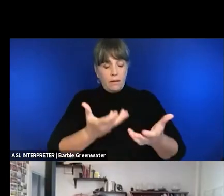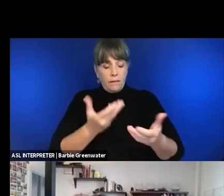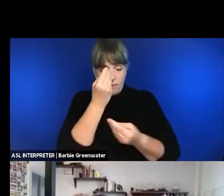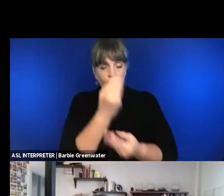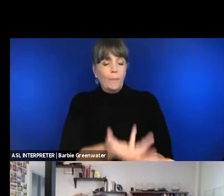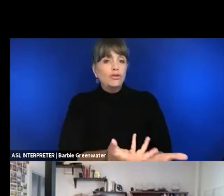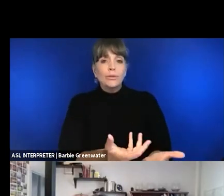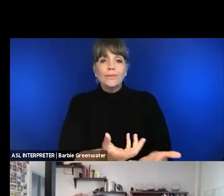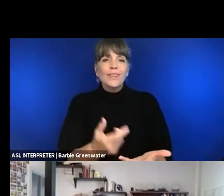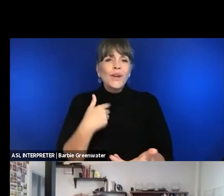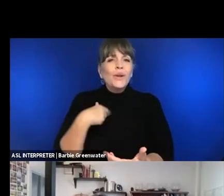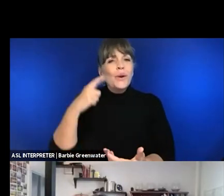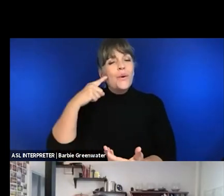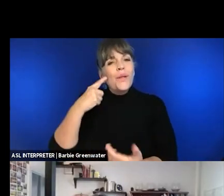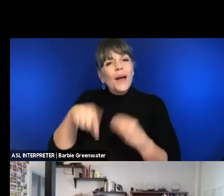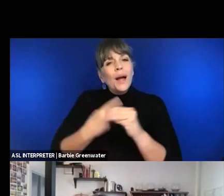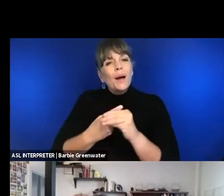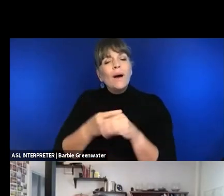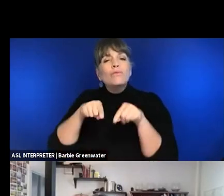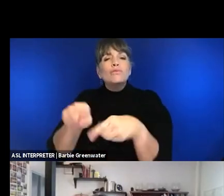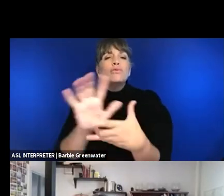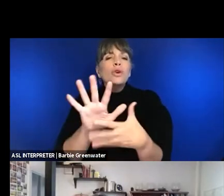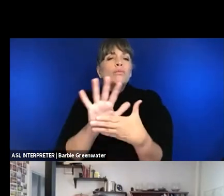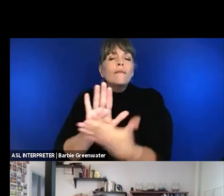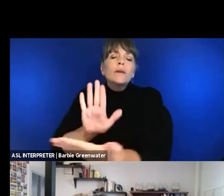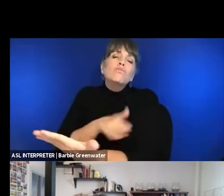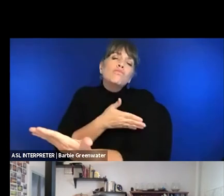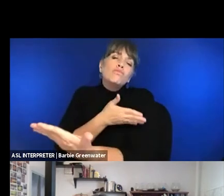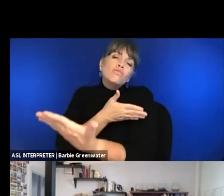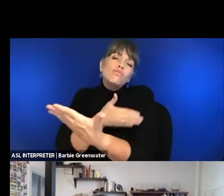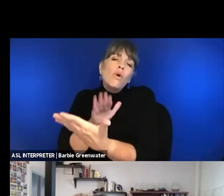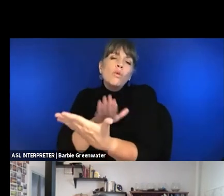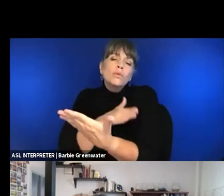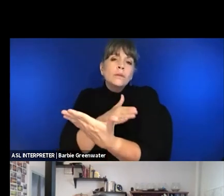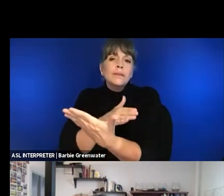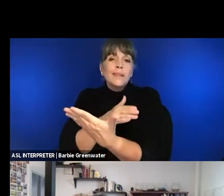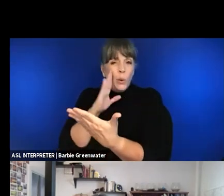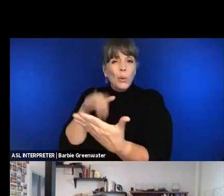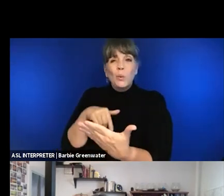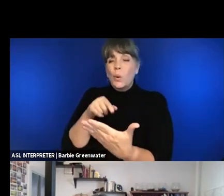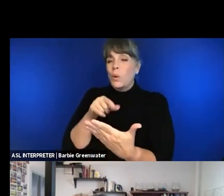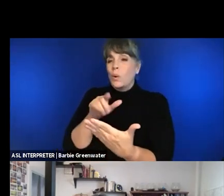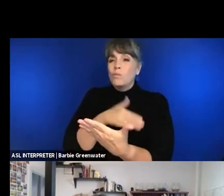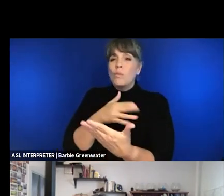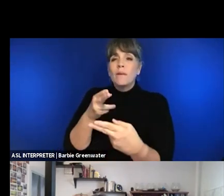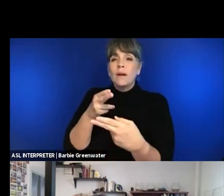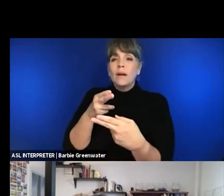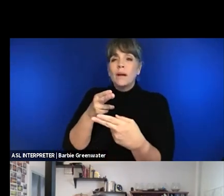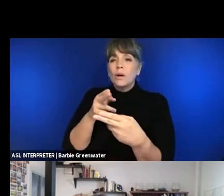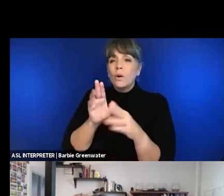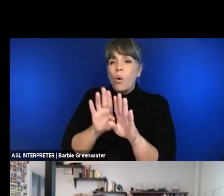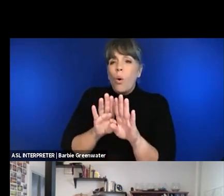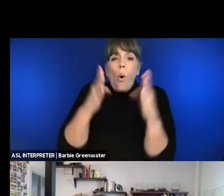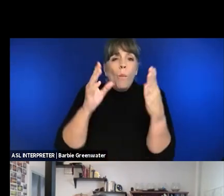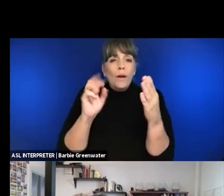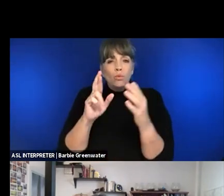about musical passages of a movie, usually during a movie open or some type of a scene.